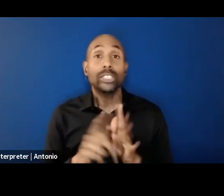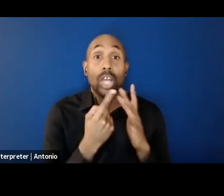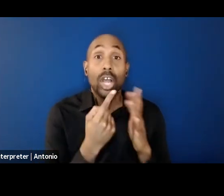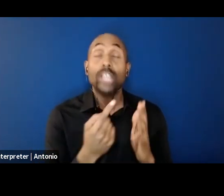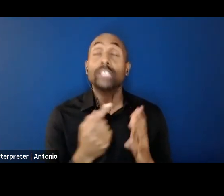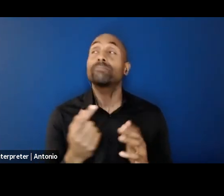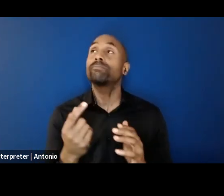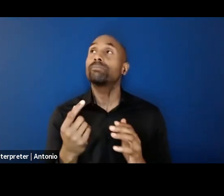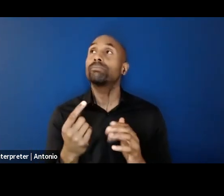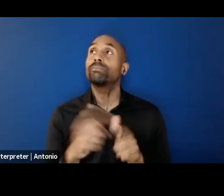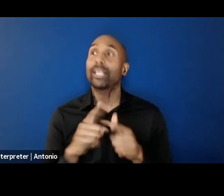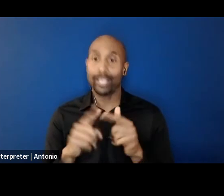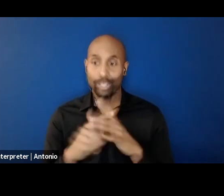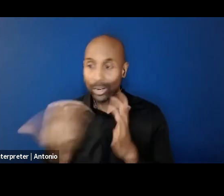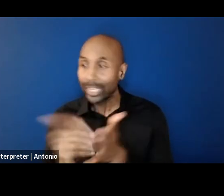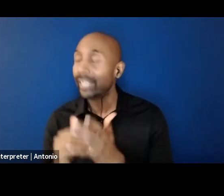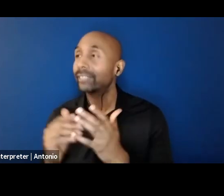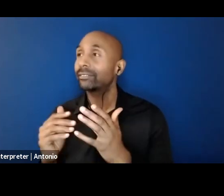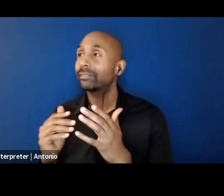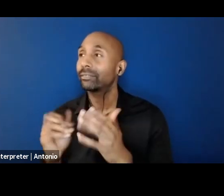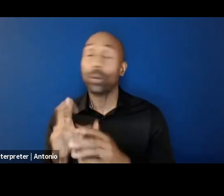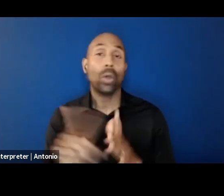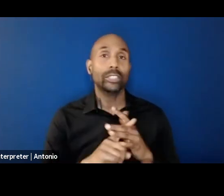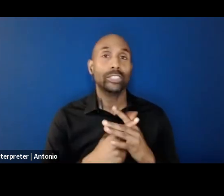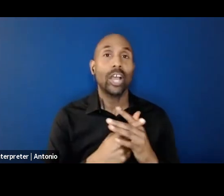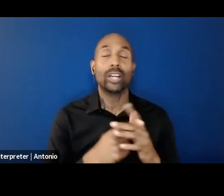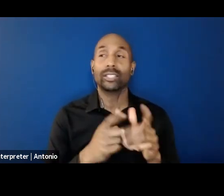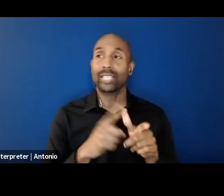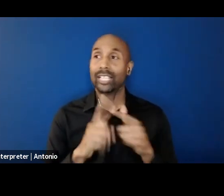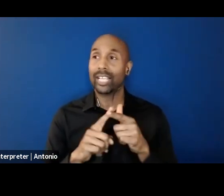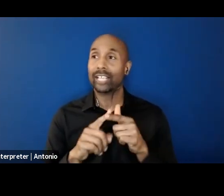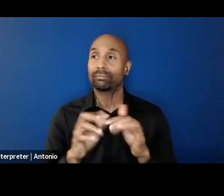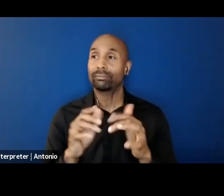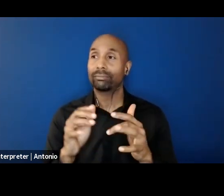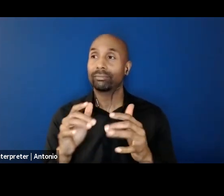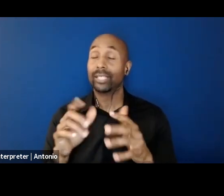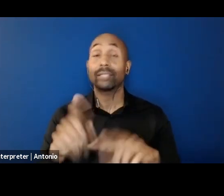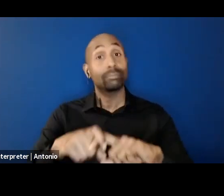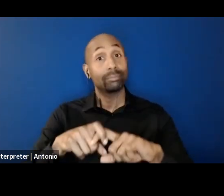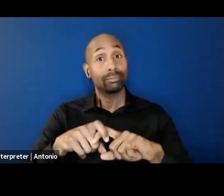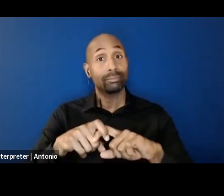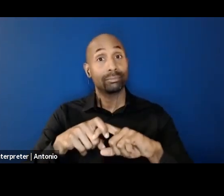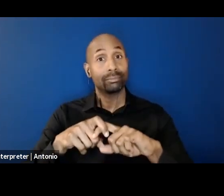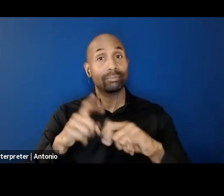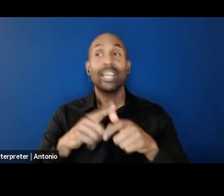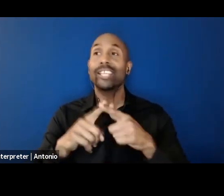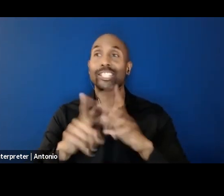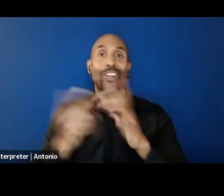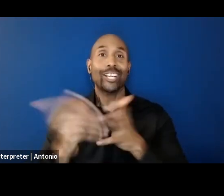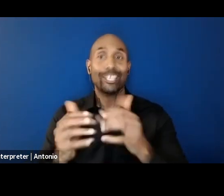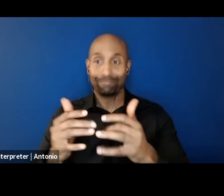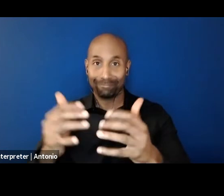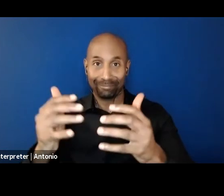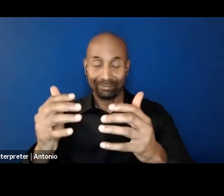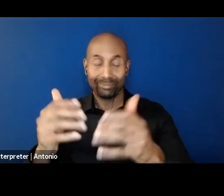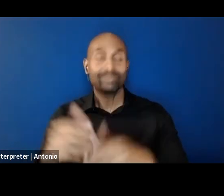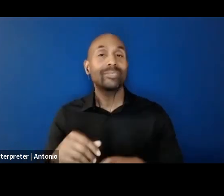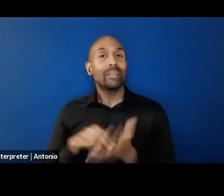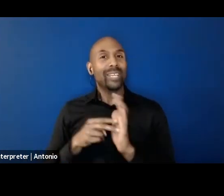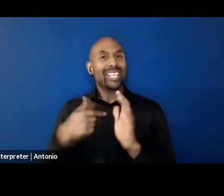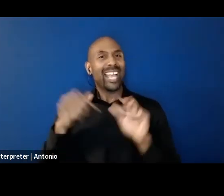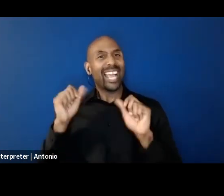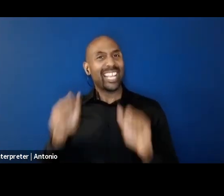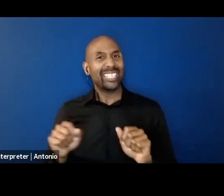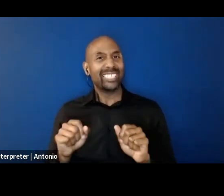to resume, to continue. Seriality allows you not to stop. It was beginning to be about